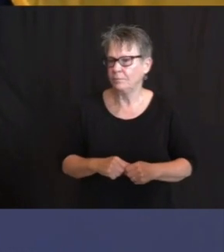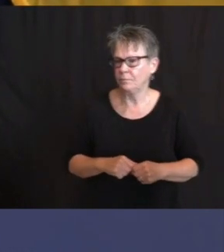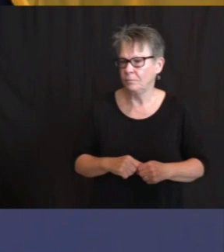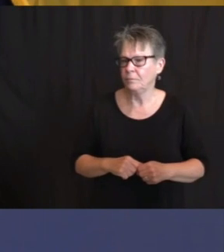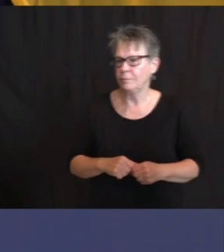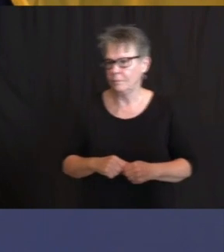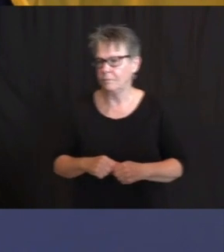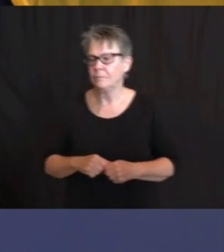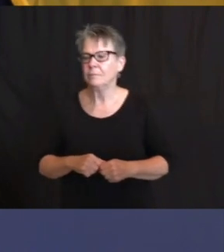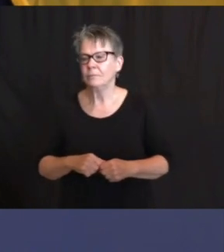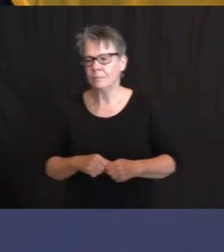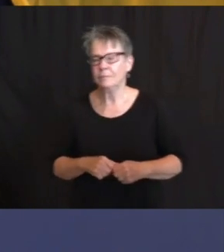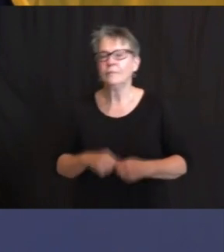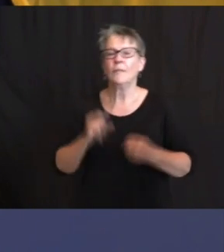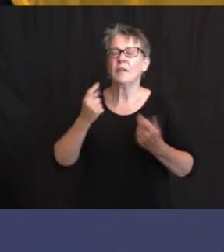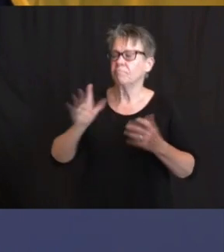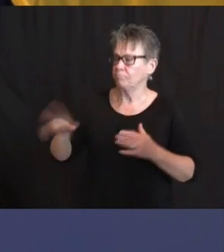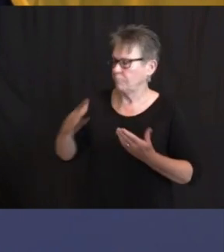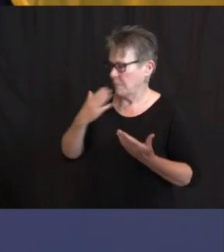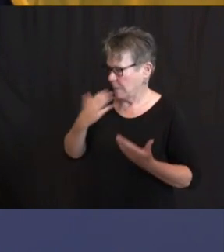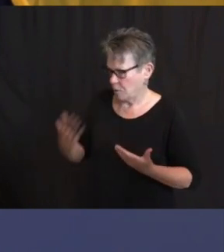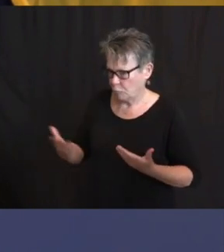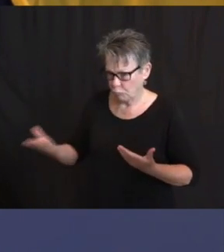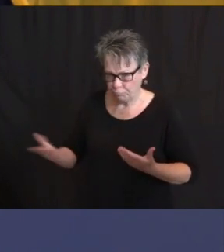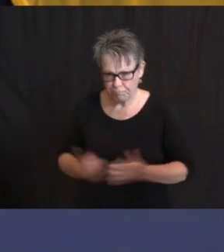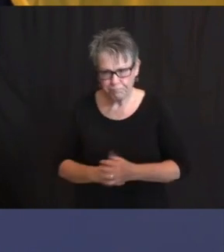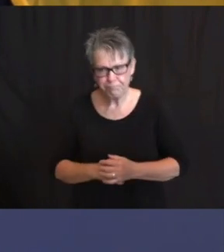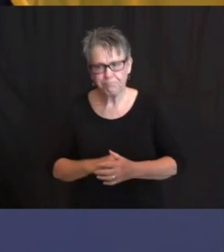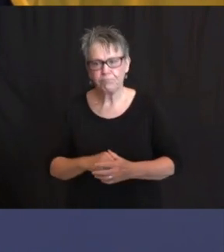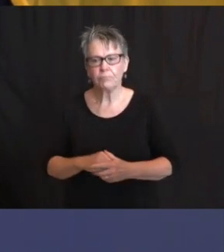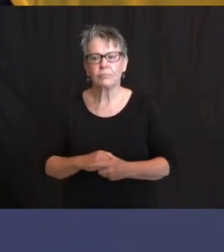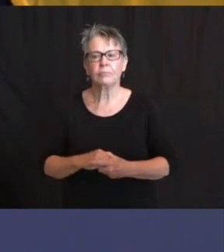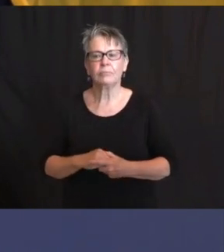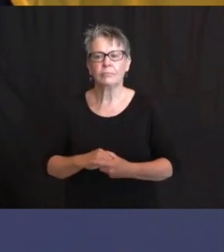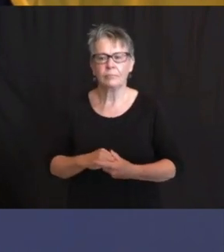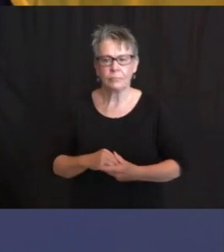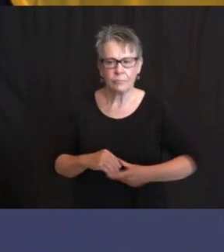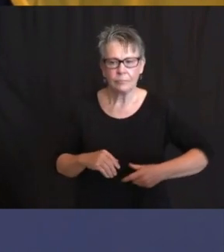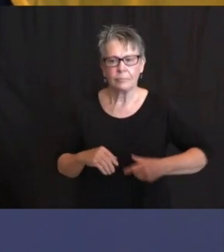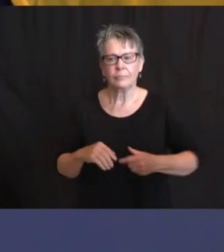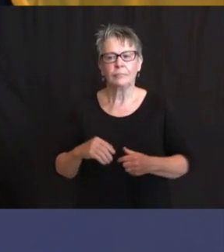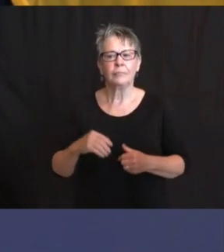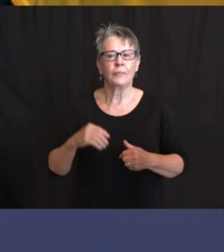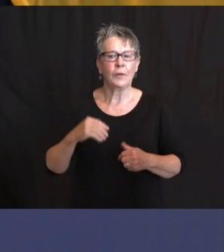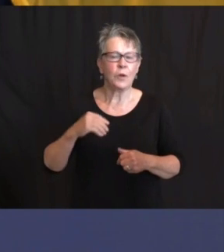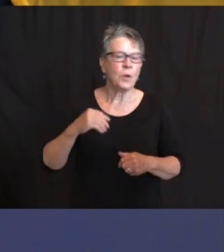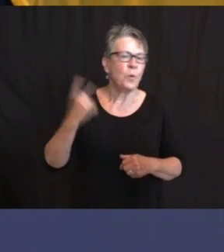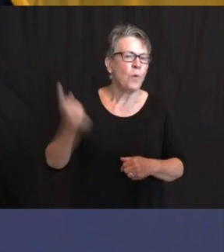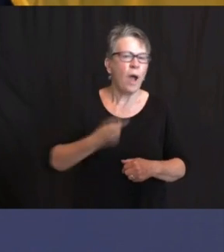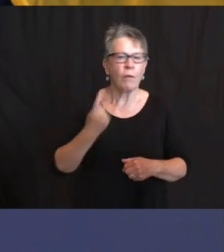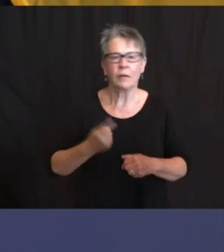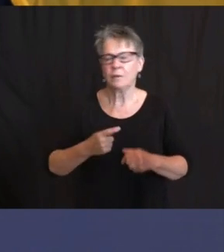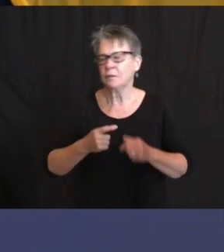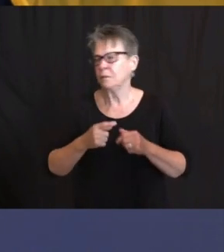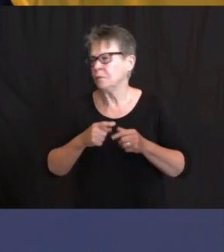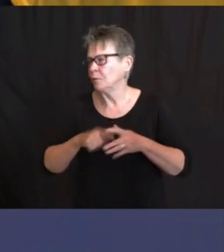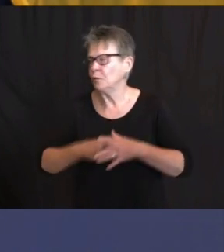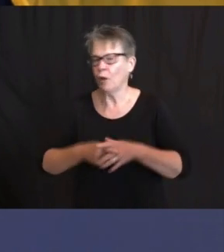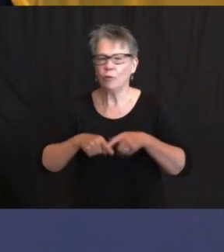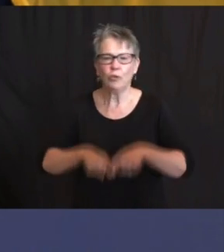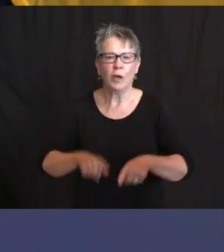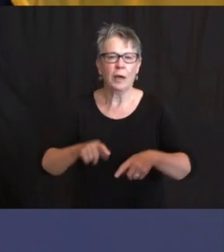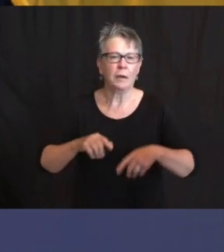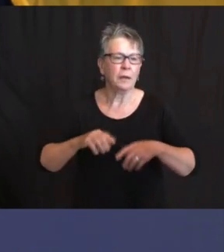in peacetime or wartime with the #1 public education system, pre-K through 12 in America,